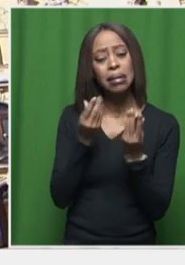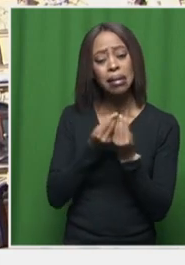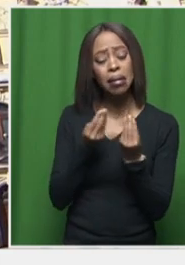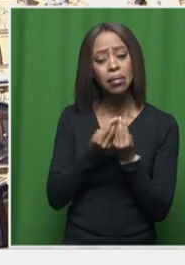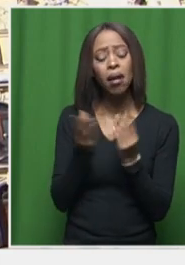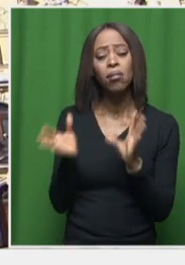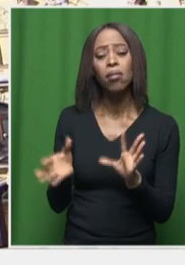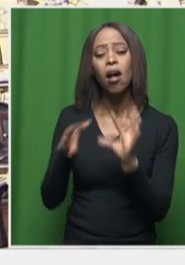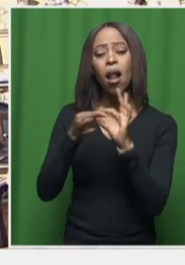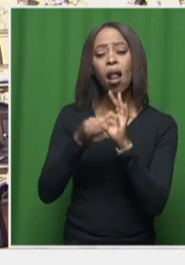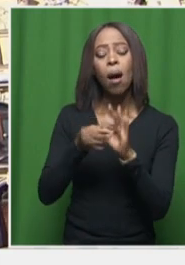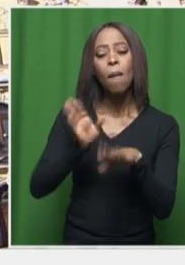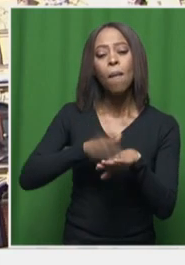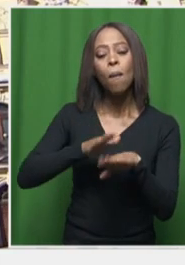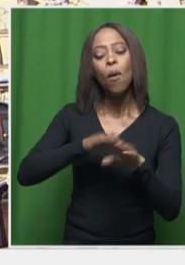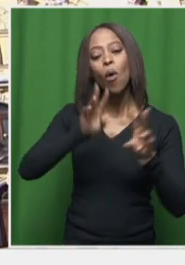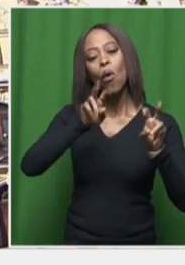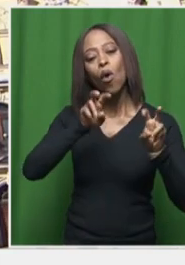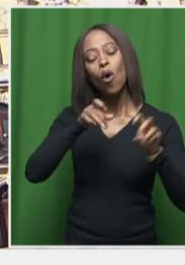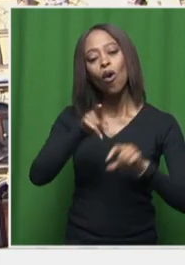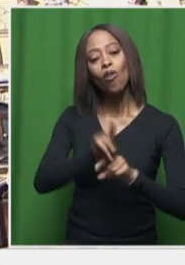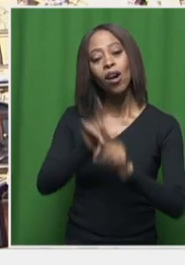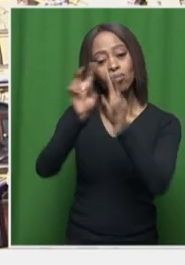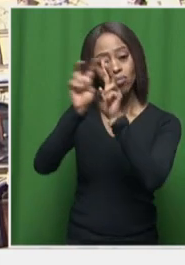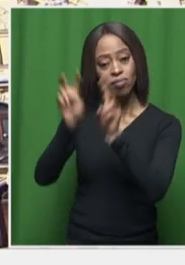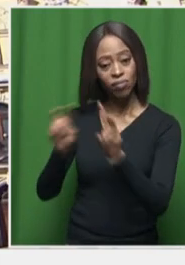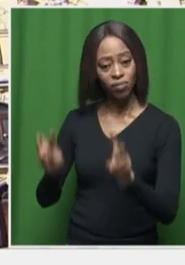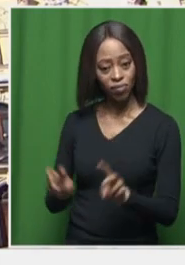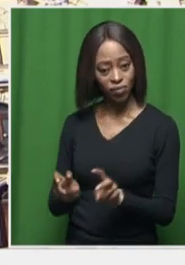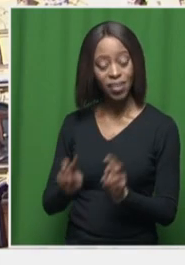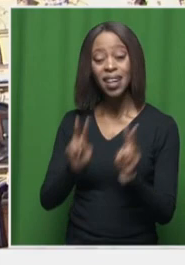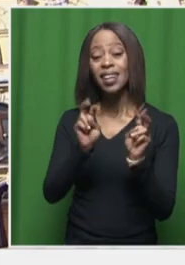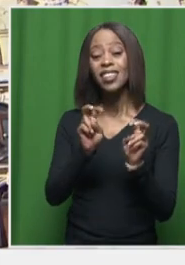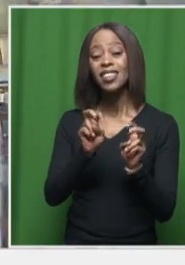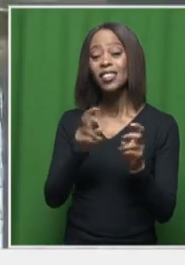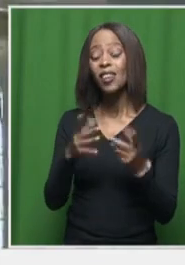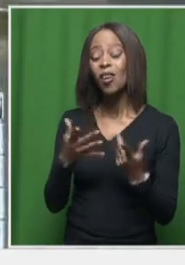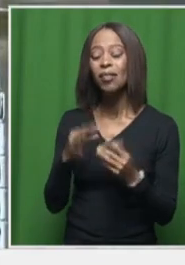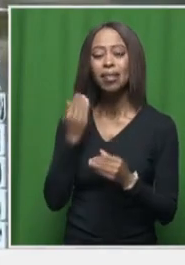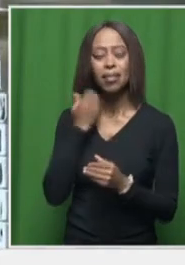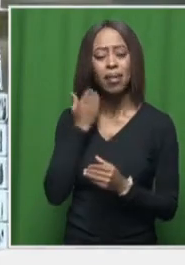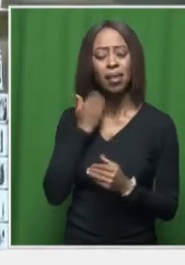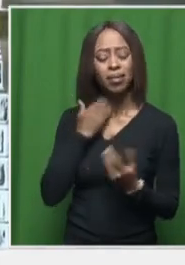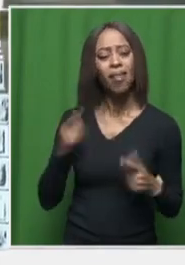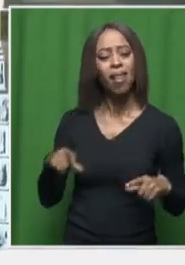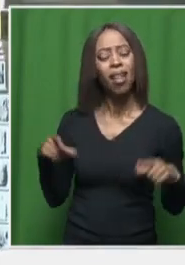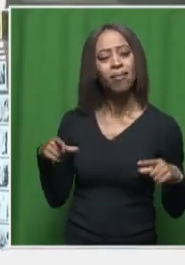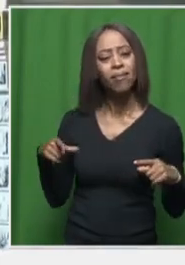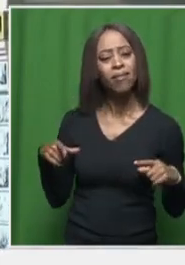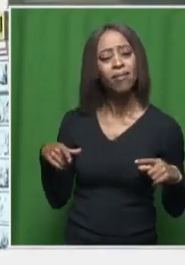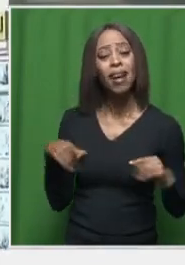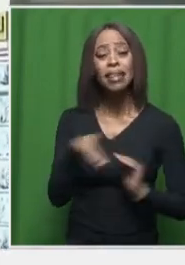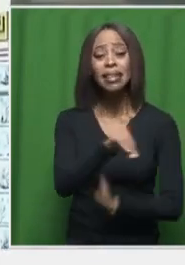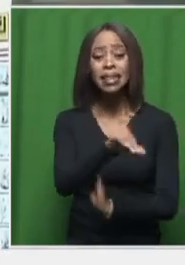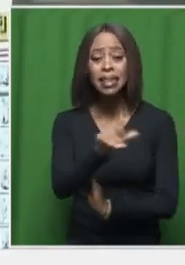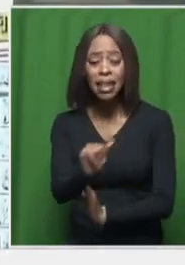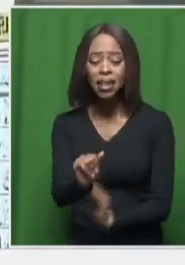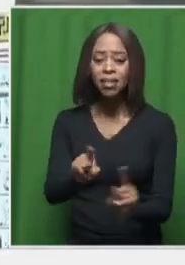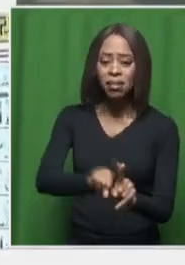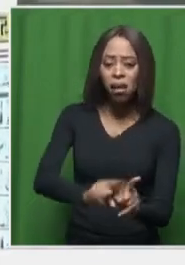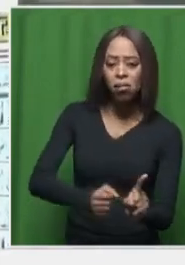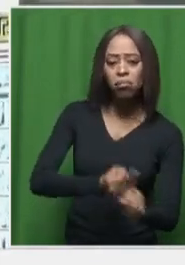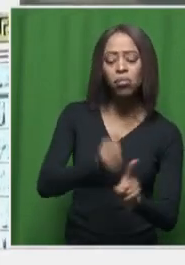much linked to the issue of the energy crisis, is the issue of cost of living. Again, the DA has been at the forefront of